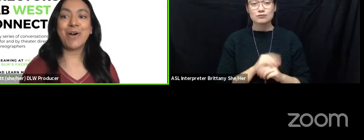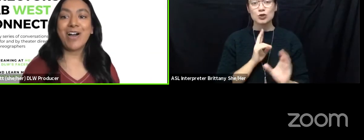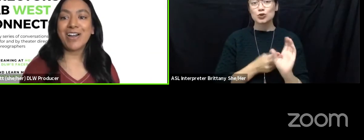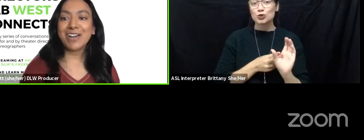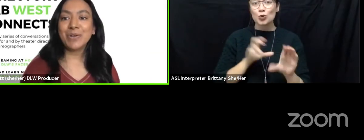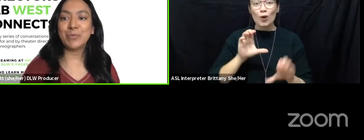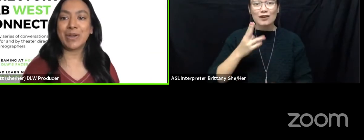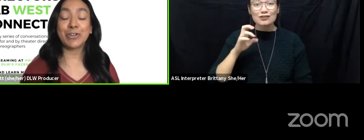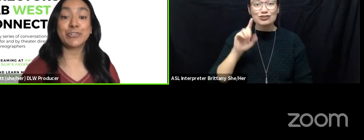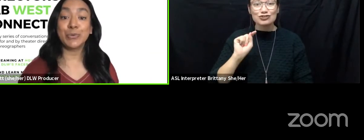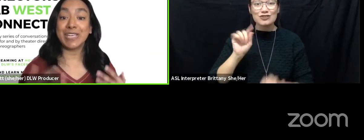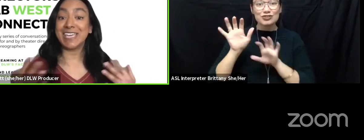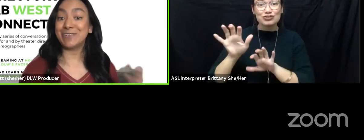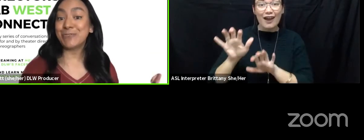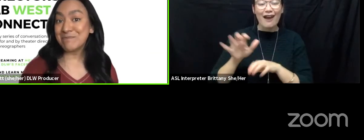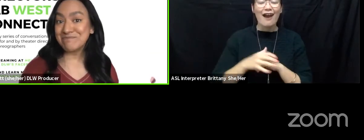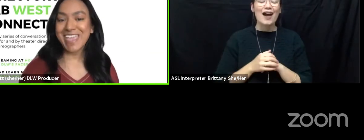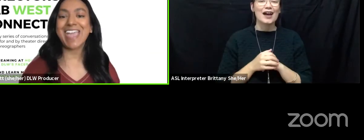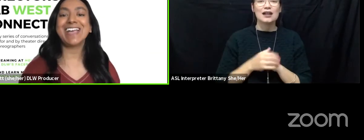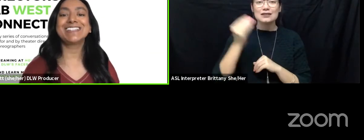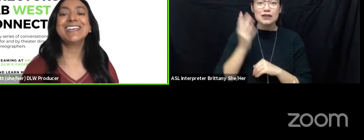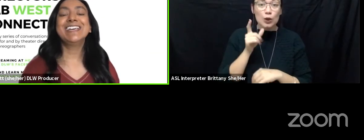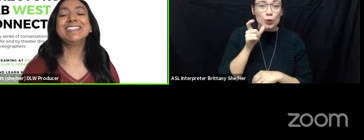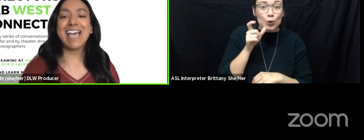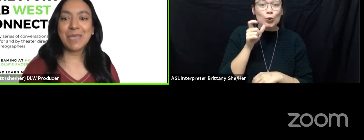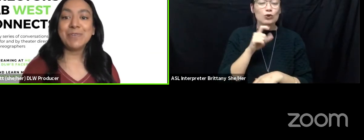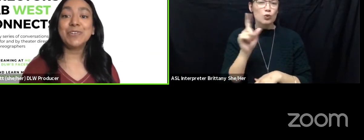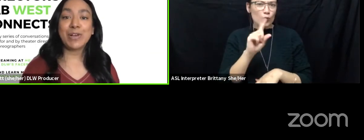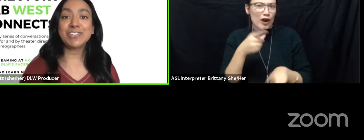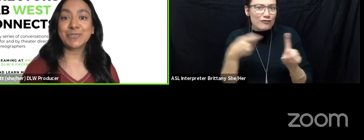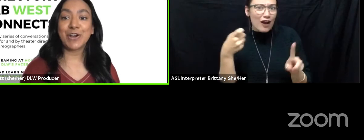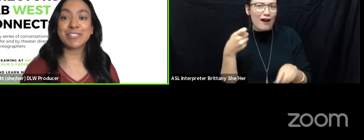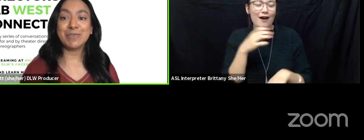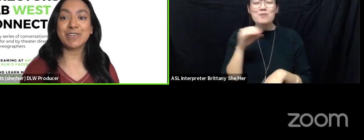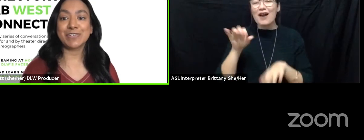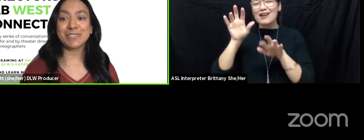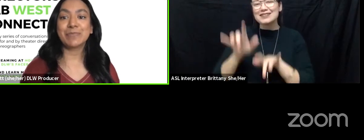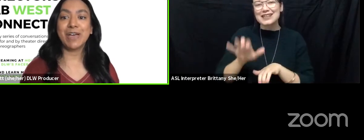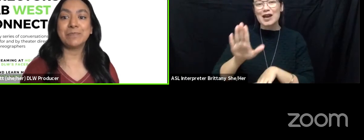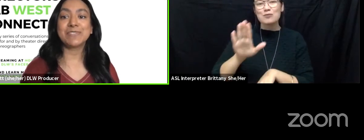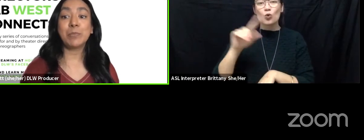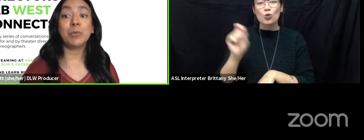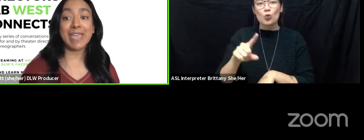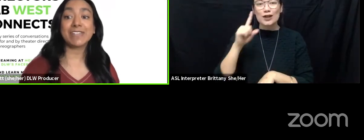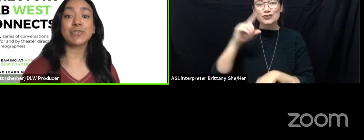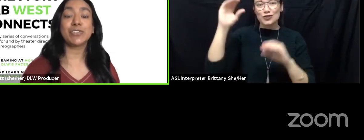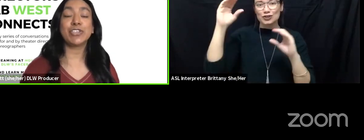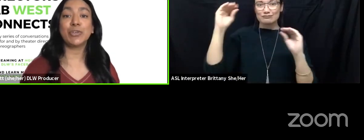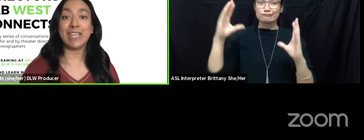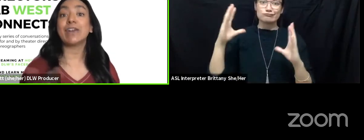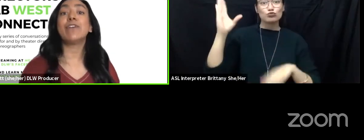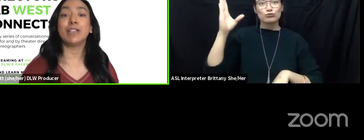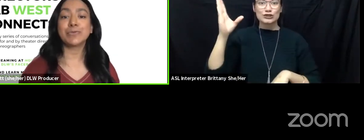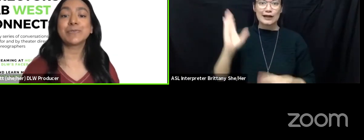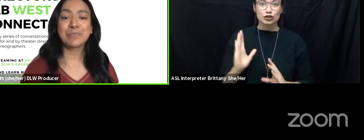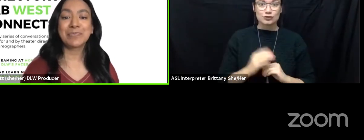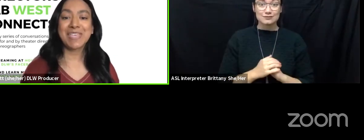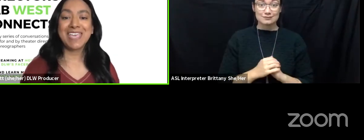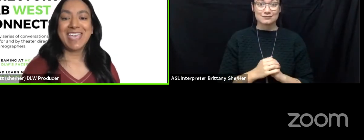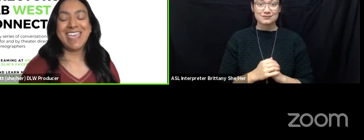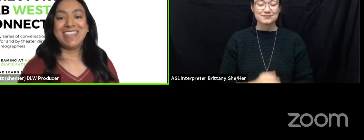you are, where you're tuning in from, and type in your questions for our speakers. Some will be answered in the Q&A that